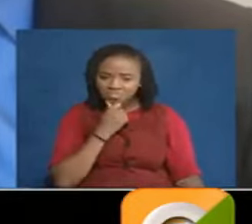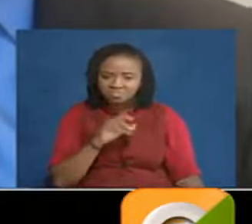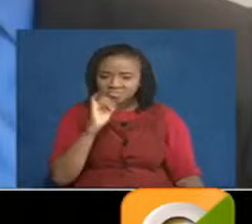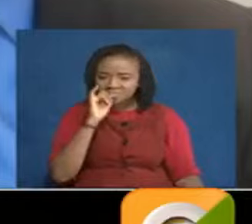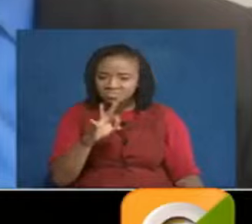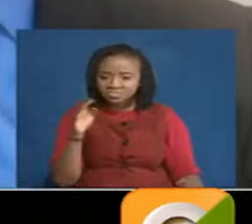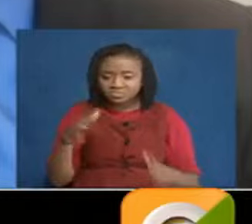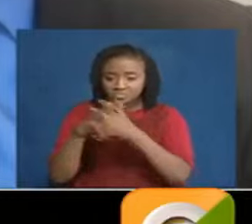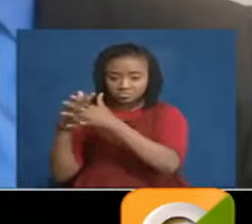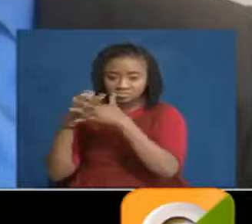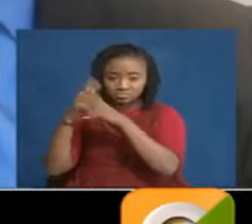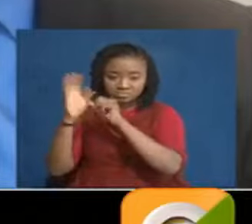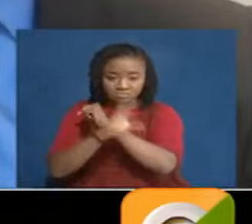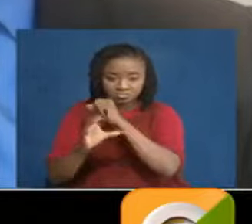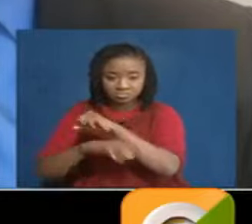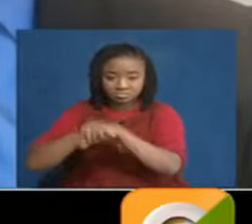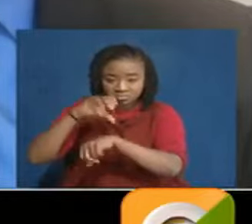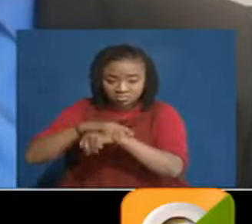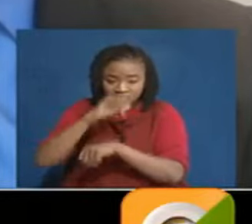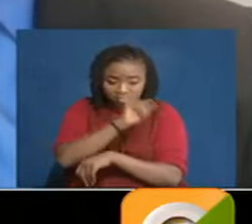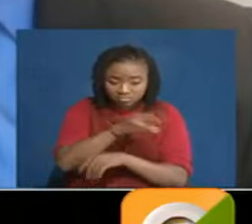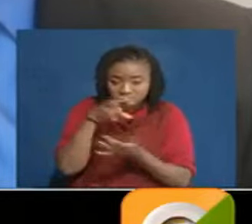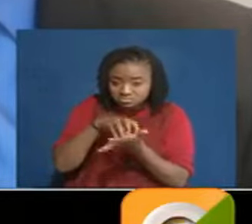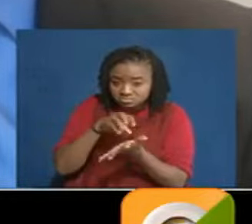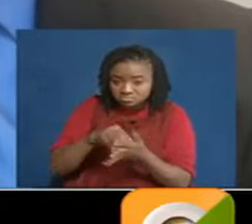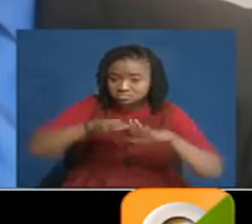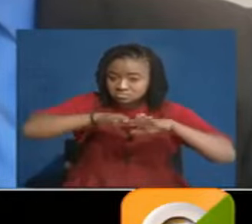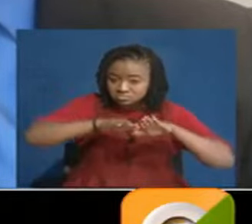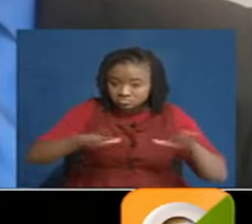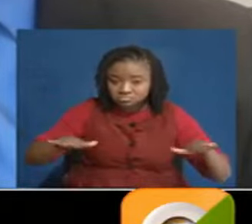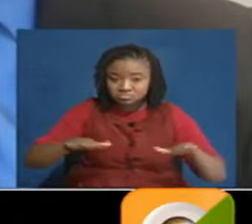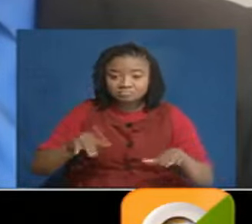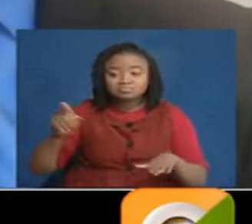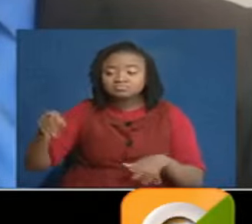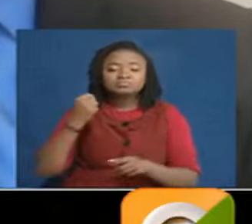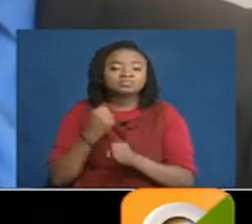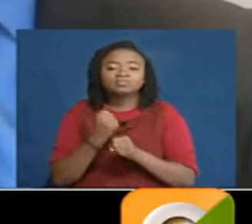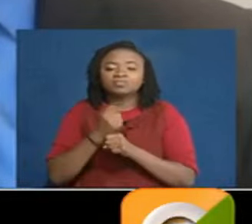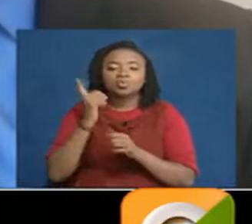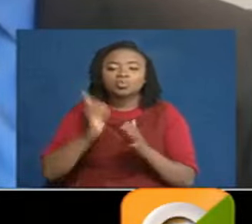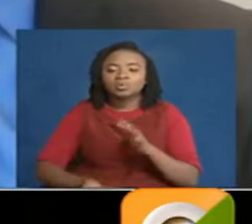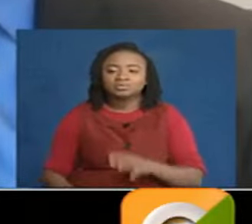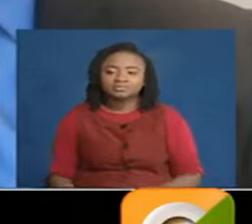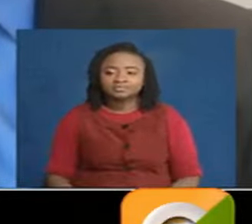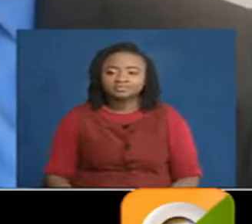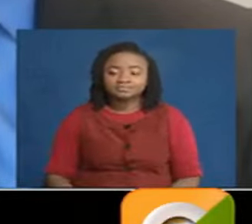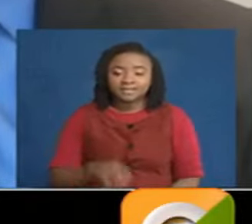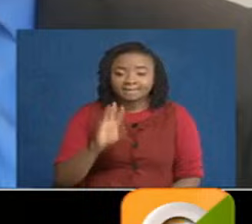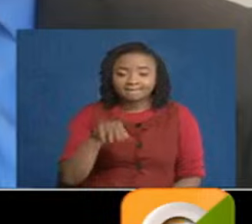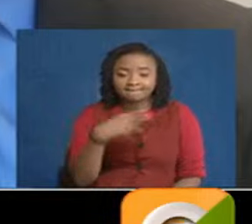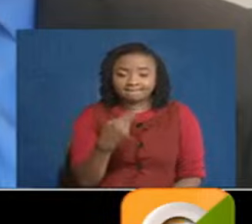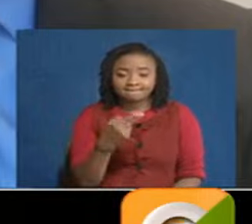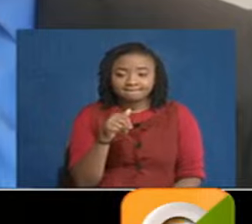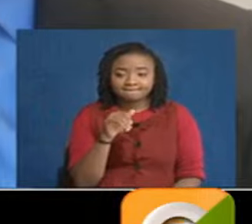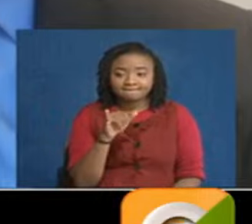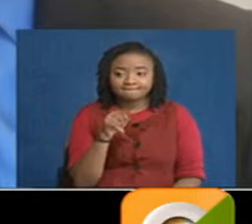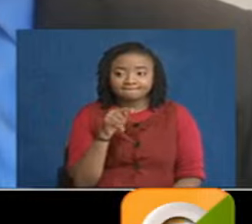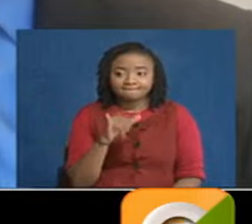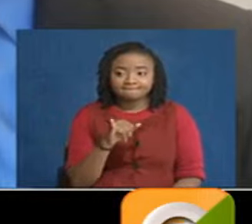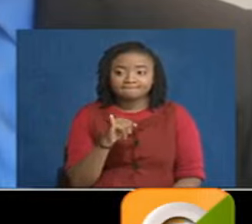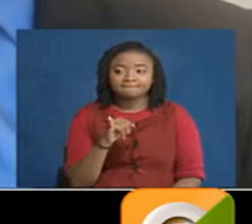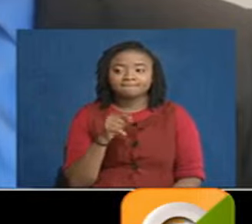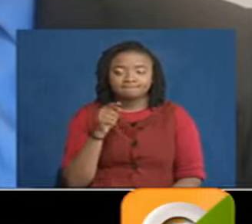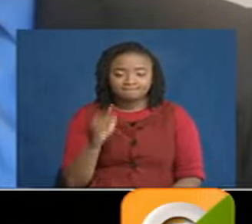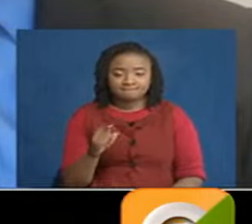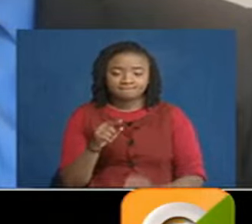the veto, what would they do with it? All right. Haiti was big on President William